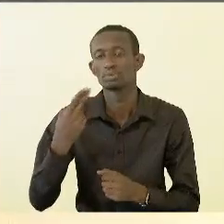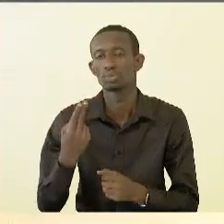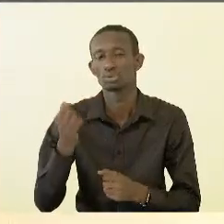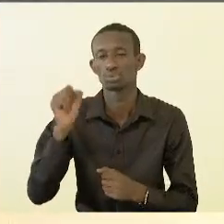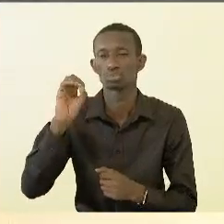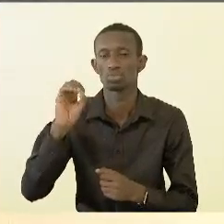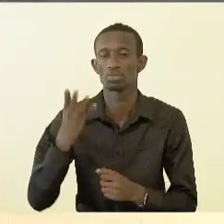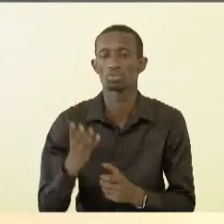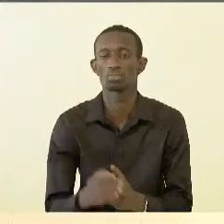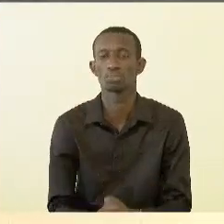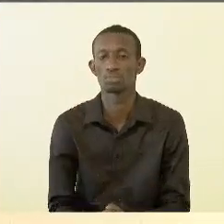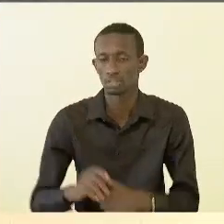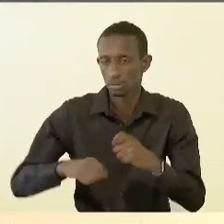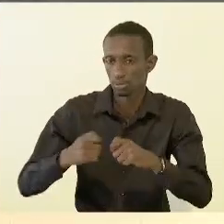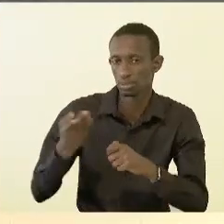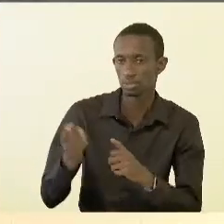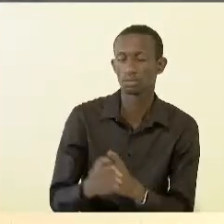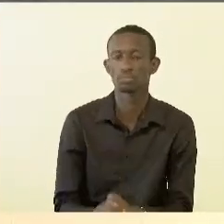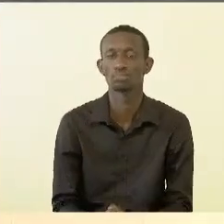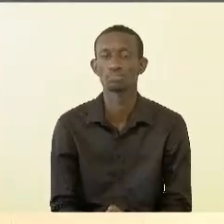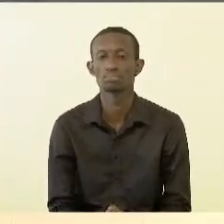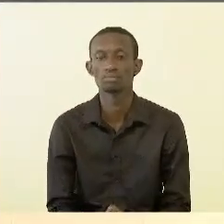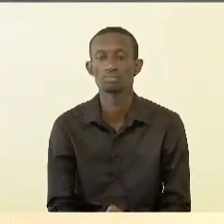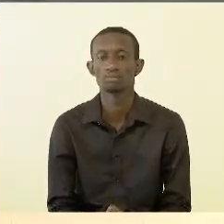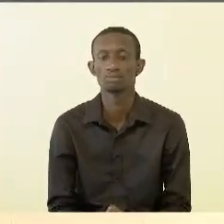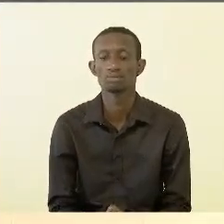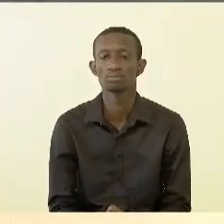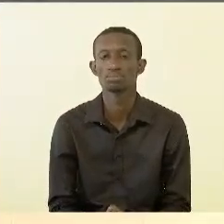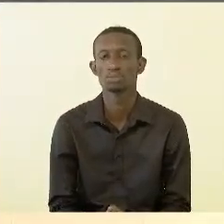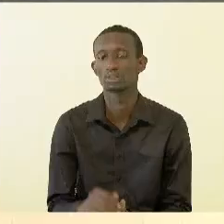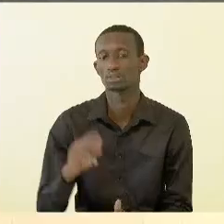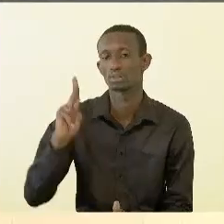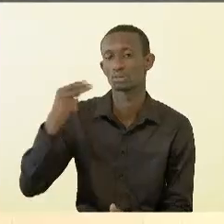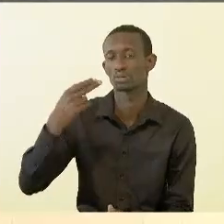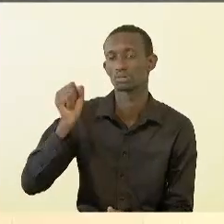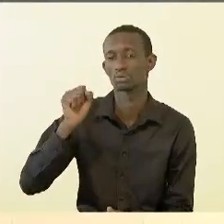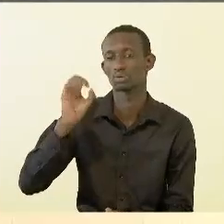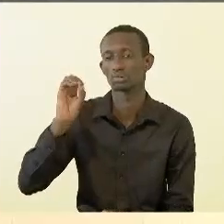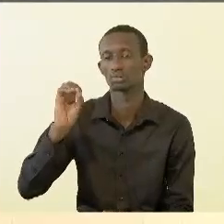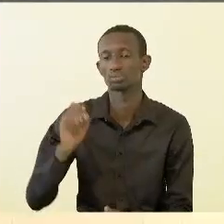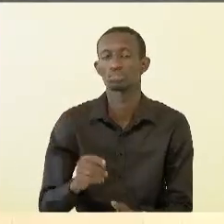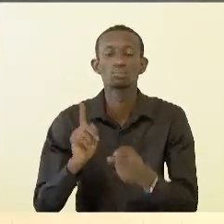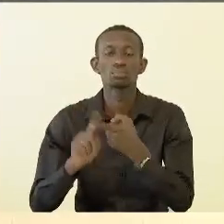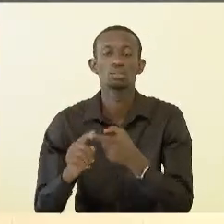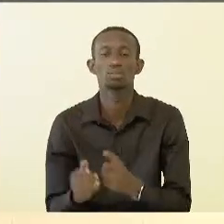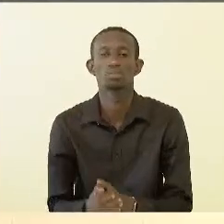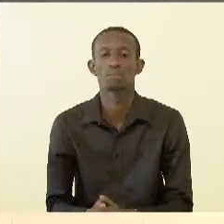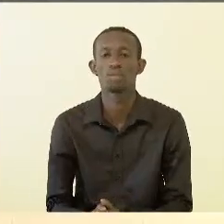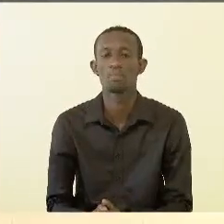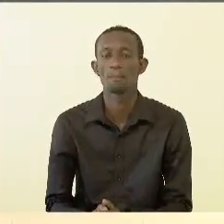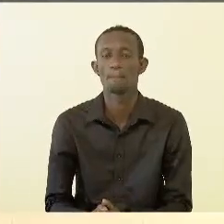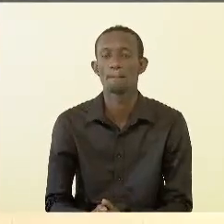this reaction also gives the potassium hydrogen sulfate plus